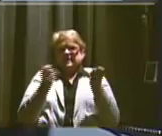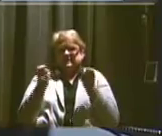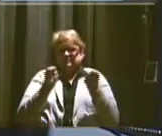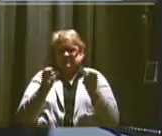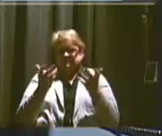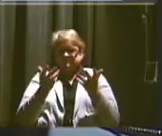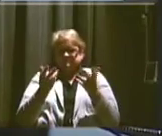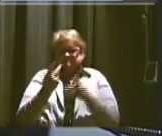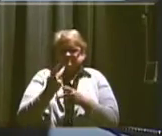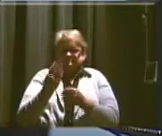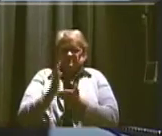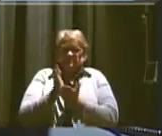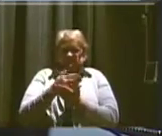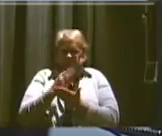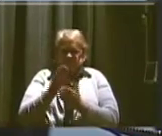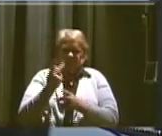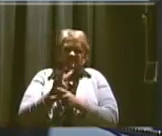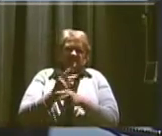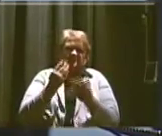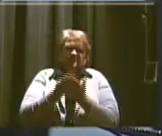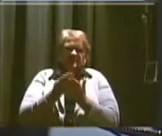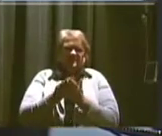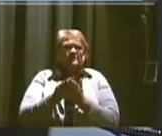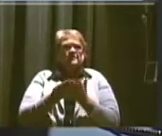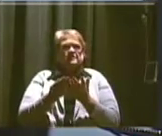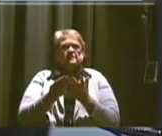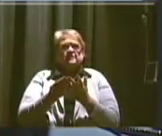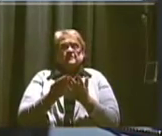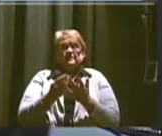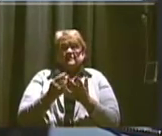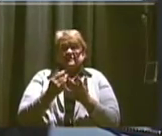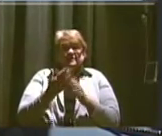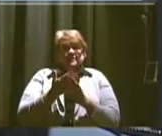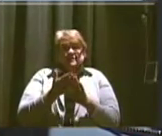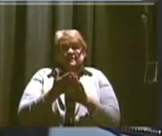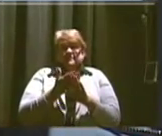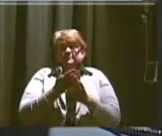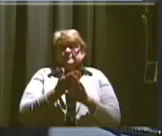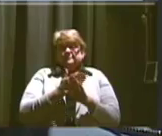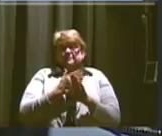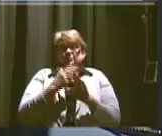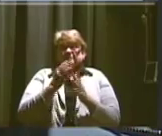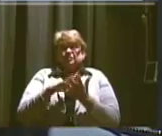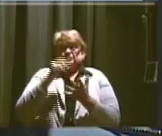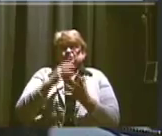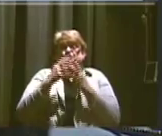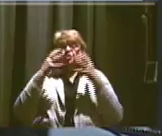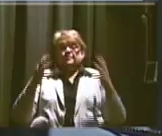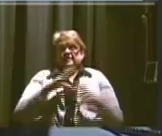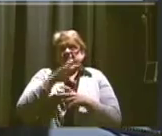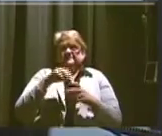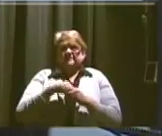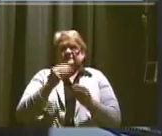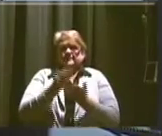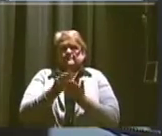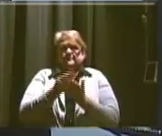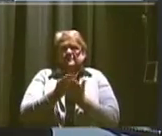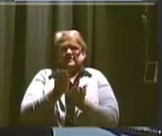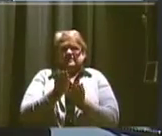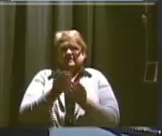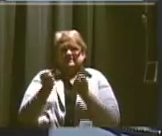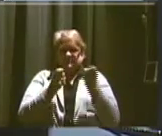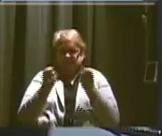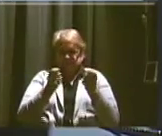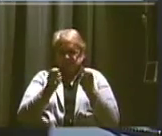I've been here prior to my senior year, we've learned so much involving money management, but we've mainly focused